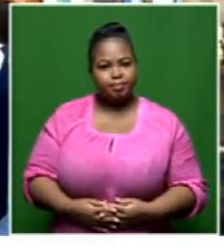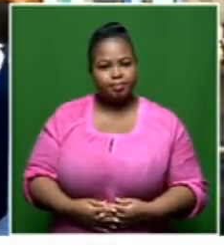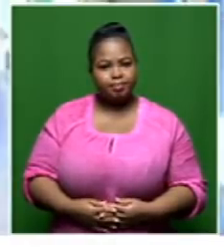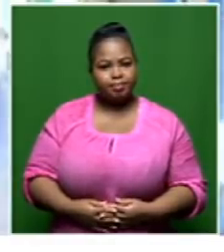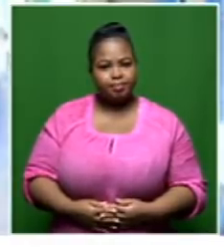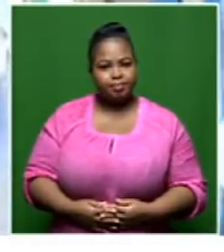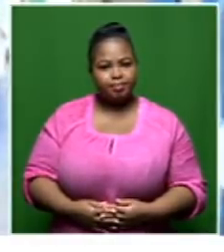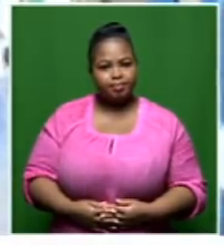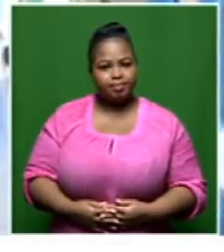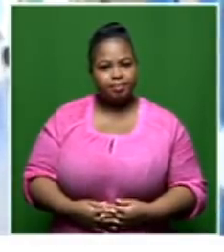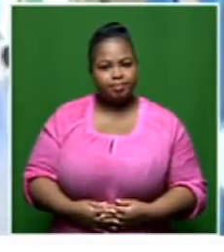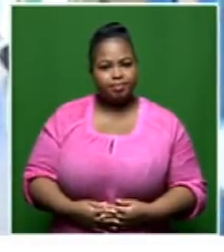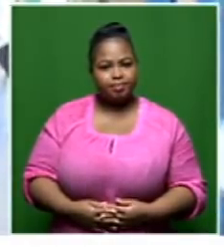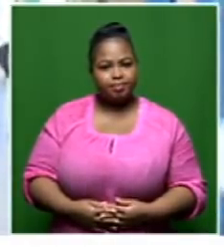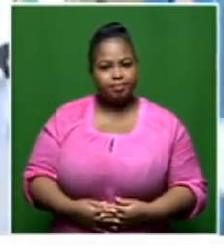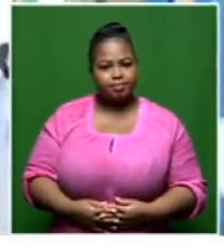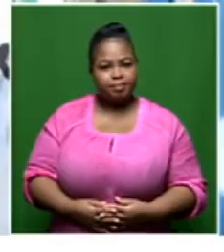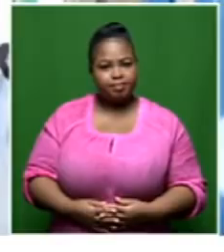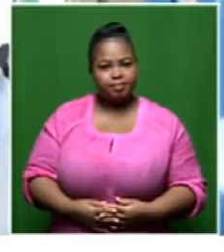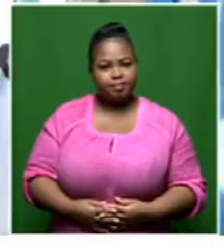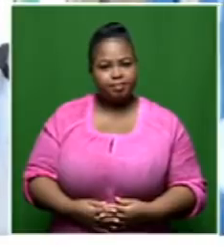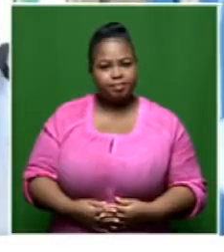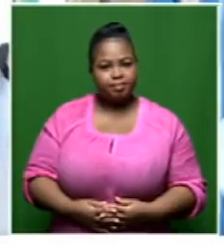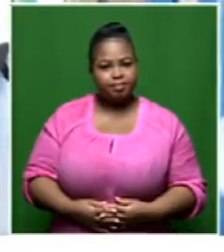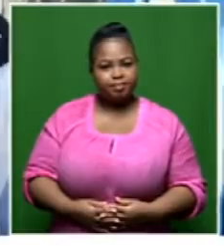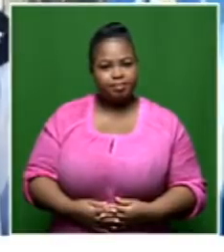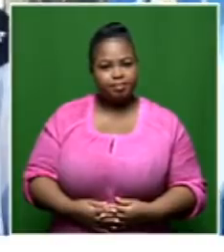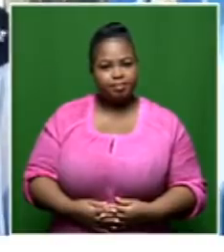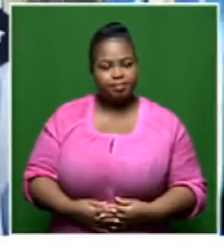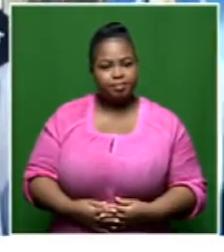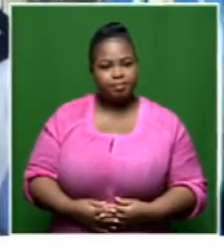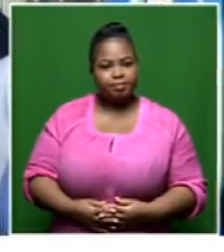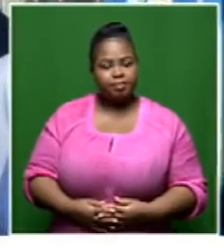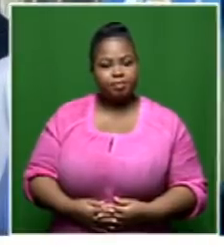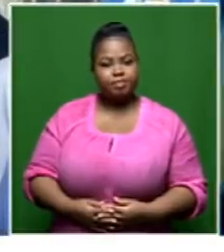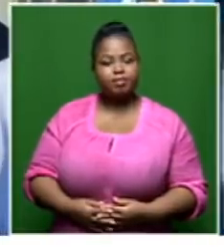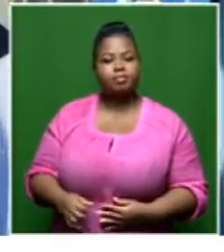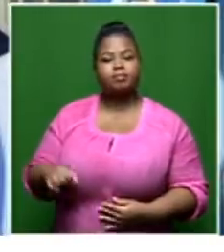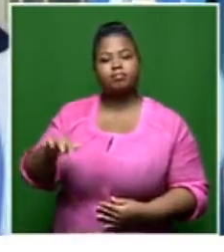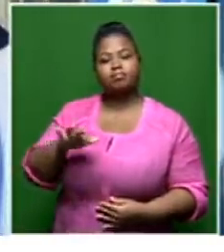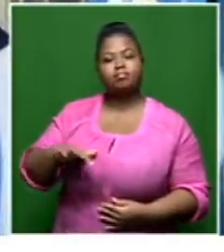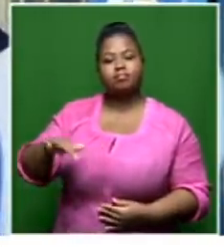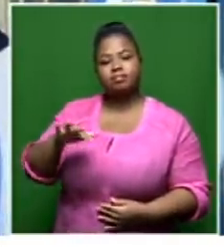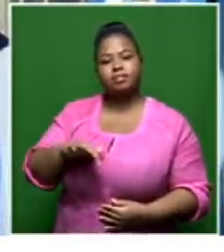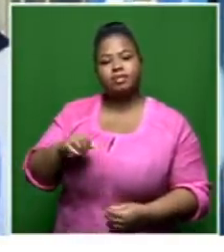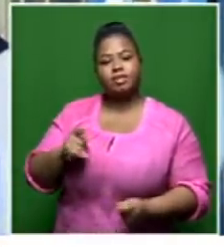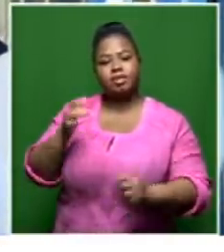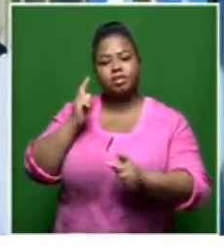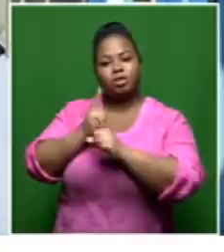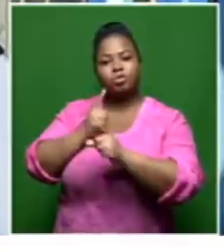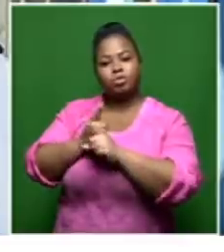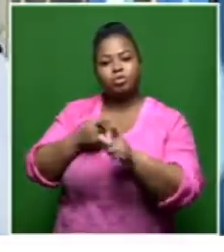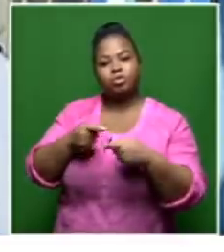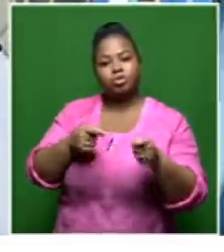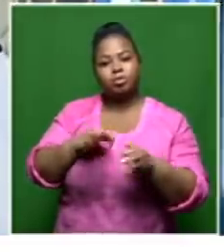The deployment around the 5-kilometer radius, as well as the townships, the shopping centers, all around